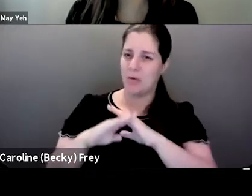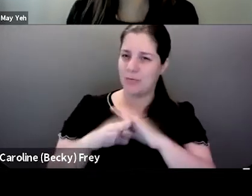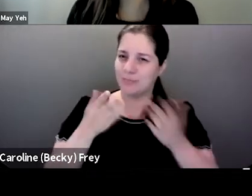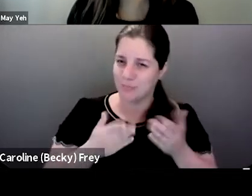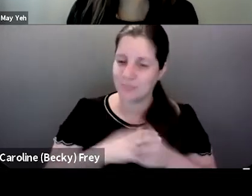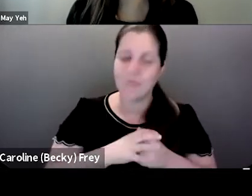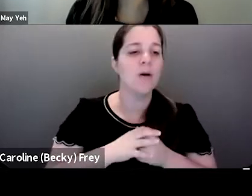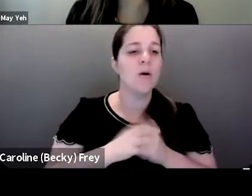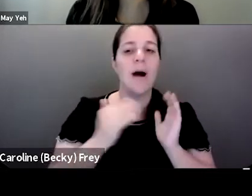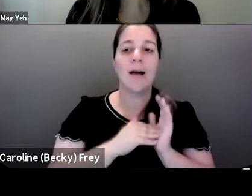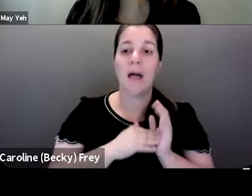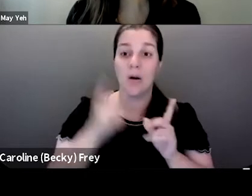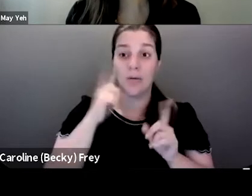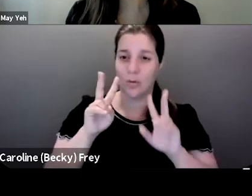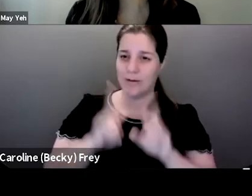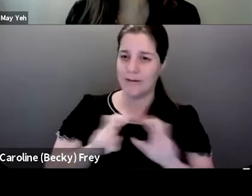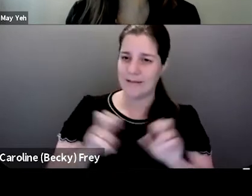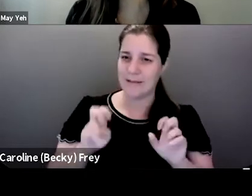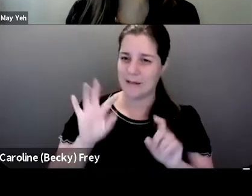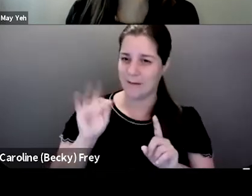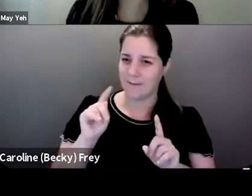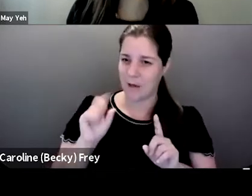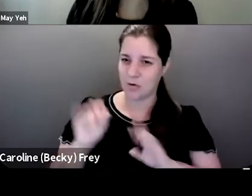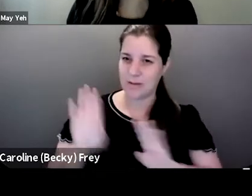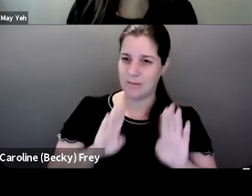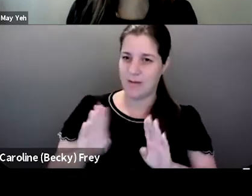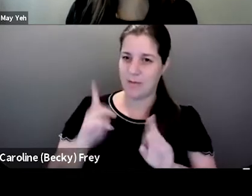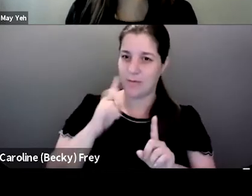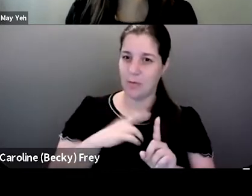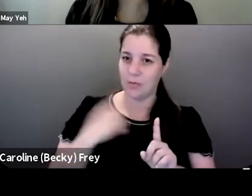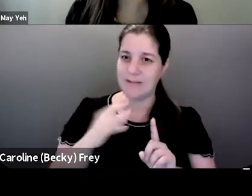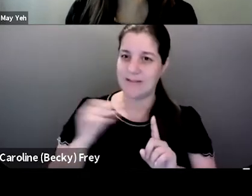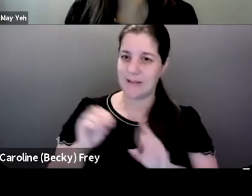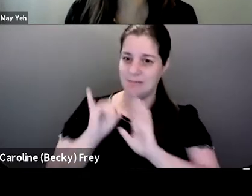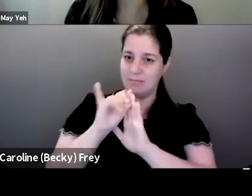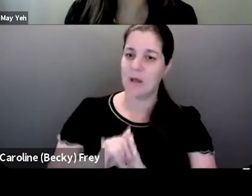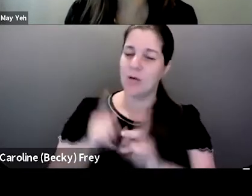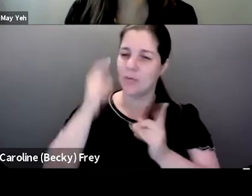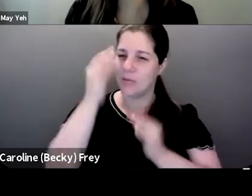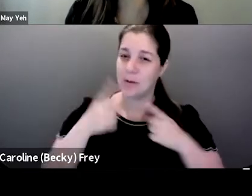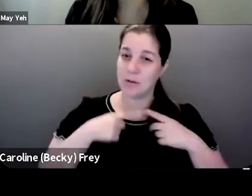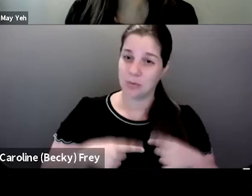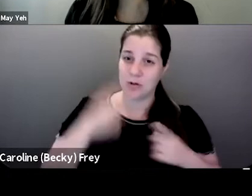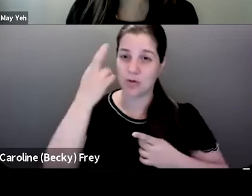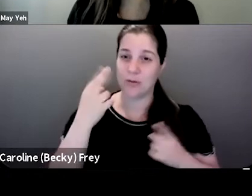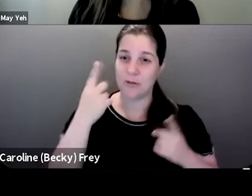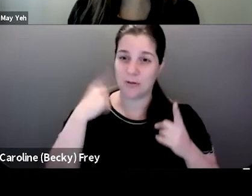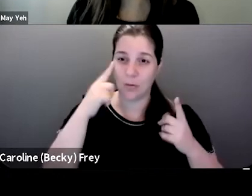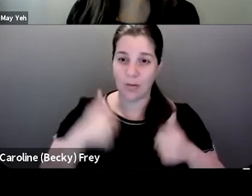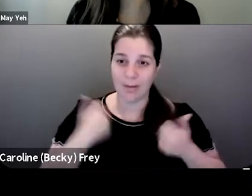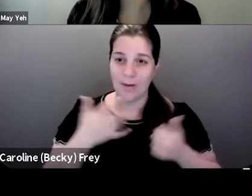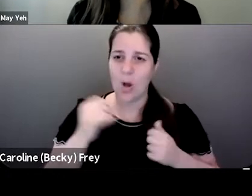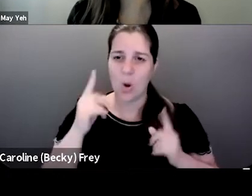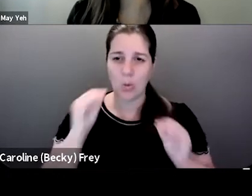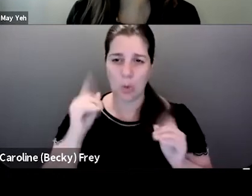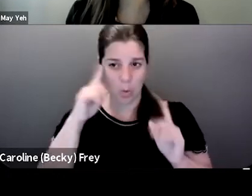protective factors for suicidal behavior, Joyce Chu and colleagues indicate that in addition to factors such as depression, reason for living, and hopelessness, it may be important